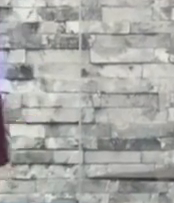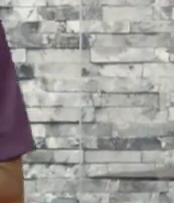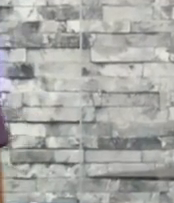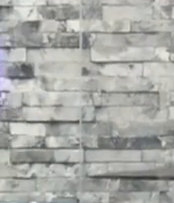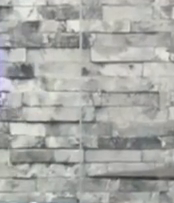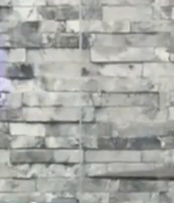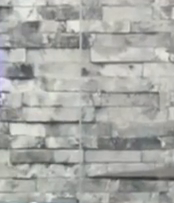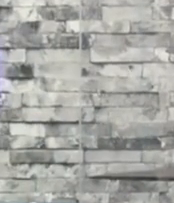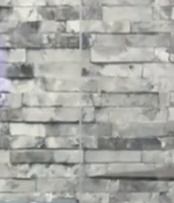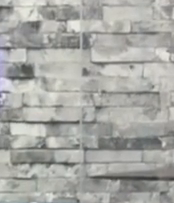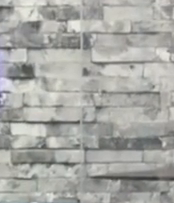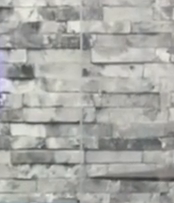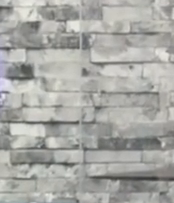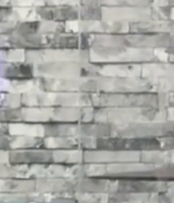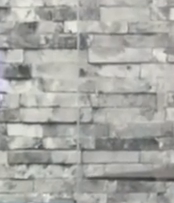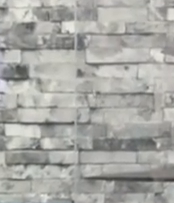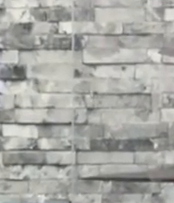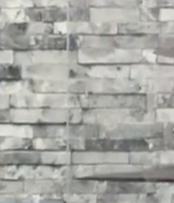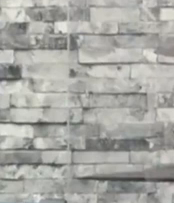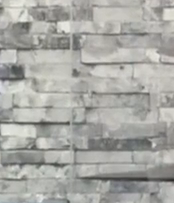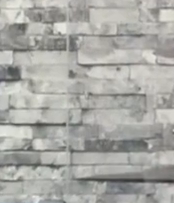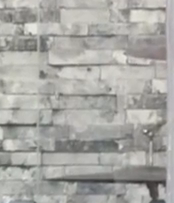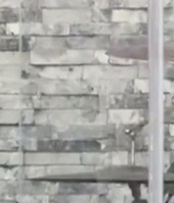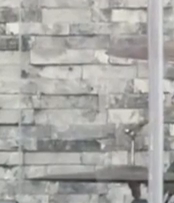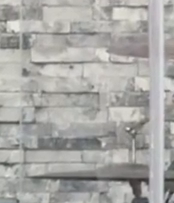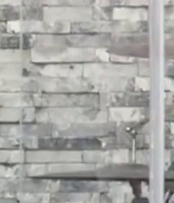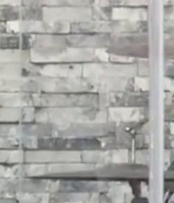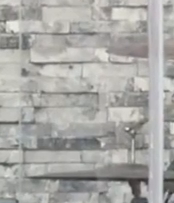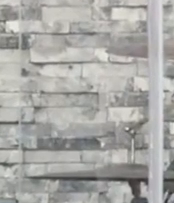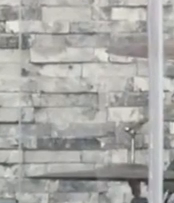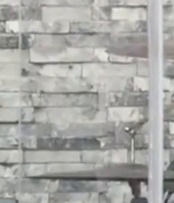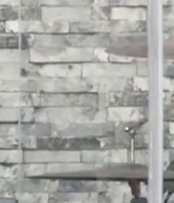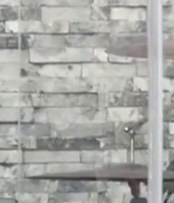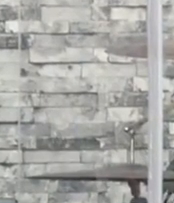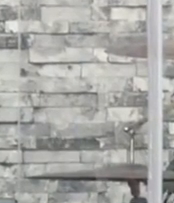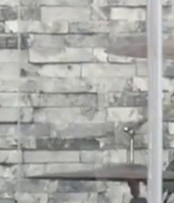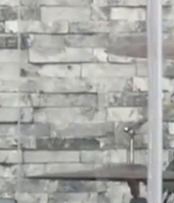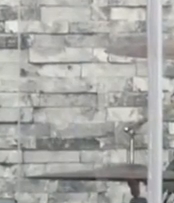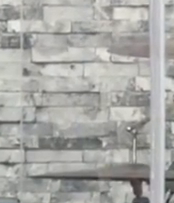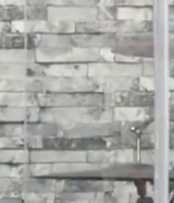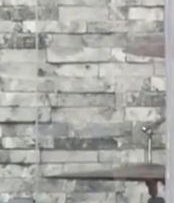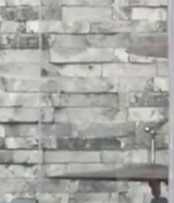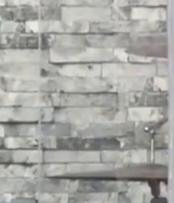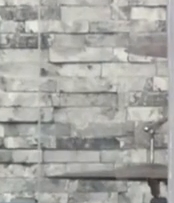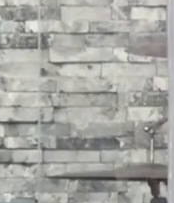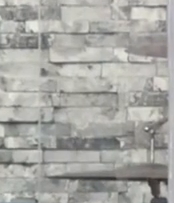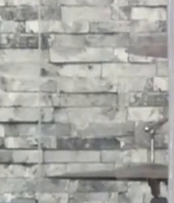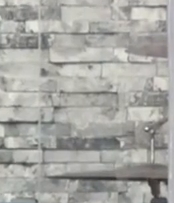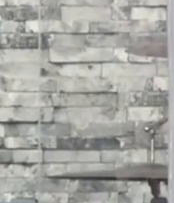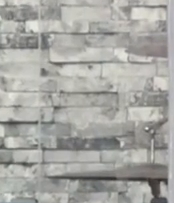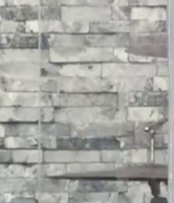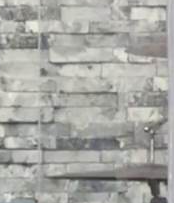another. Hilo itakuwa inasema kama heshimu yule mwingine. In other words, esteem one another. Ya